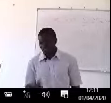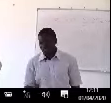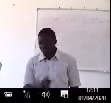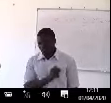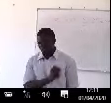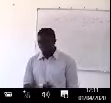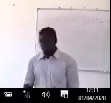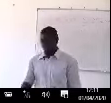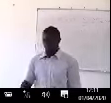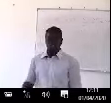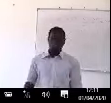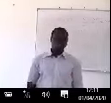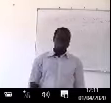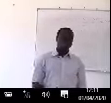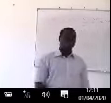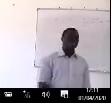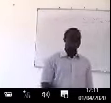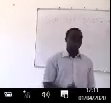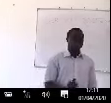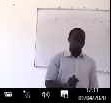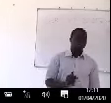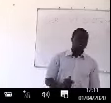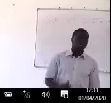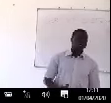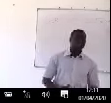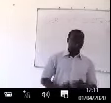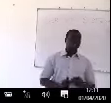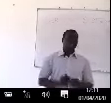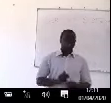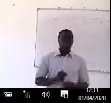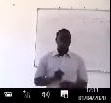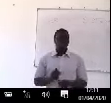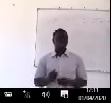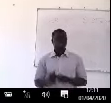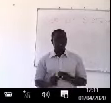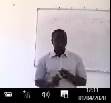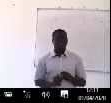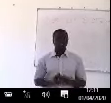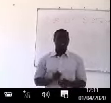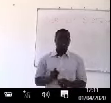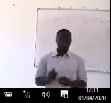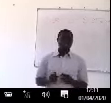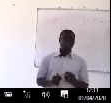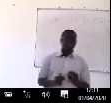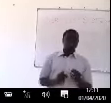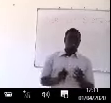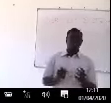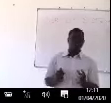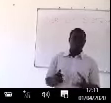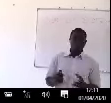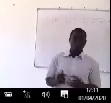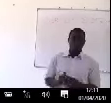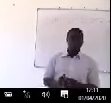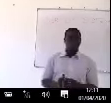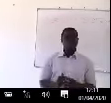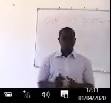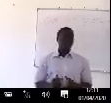automatic and is automatic and fast. Reflex actions are very, very fast. Whereas voluntary